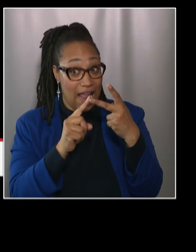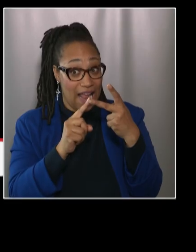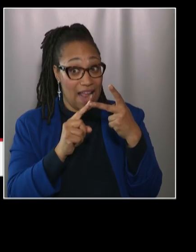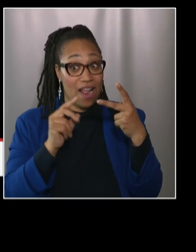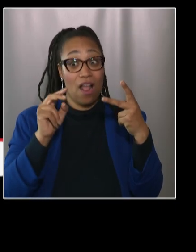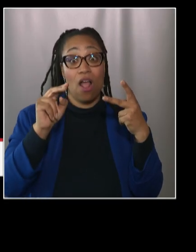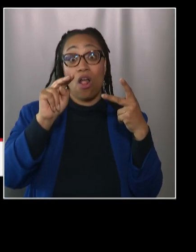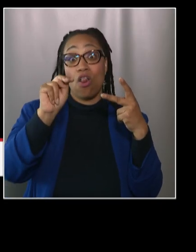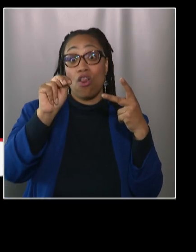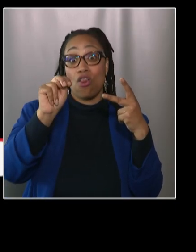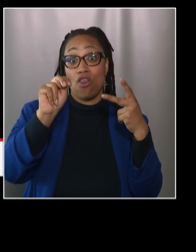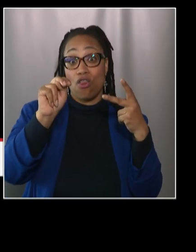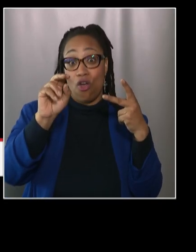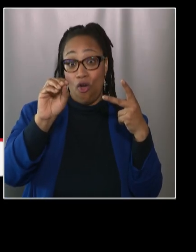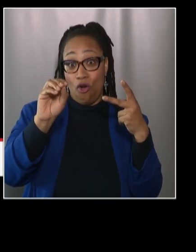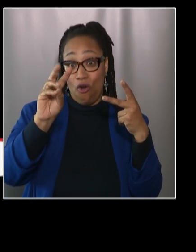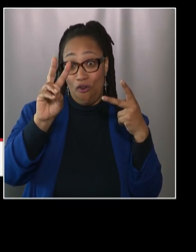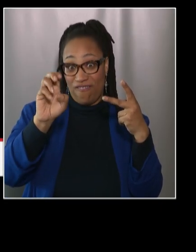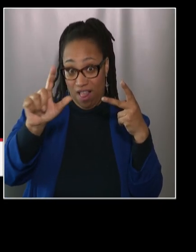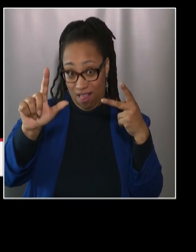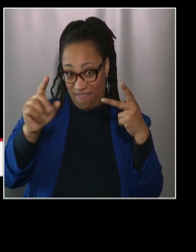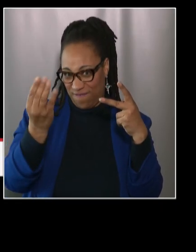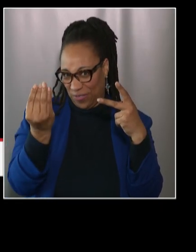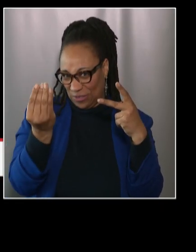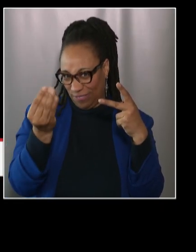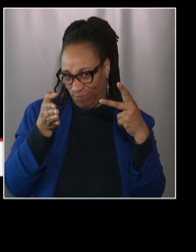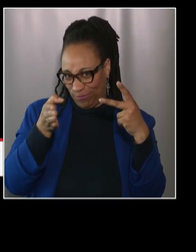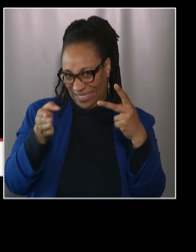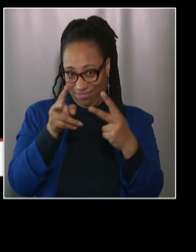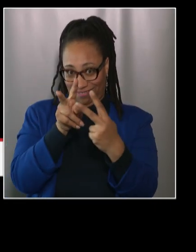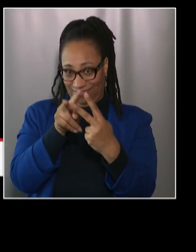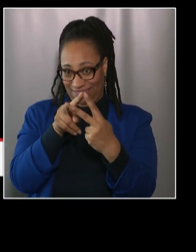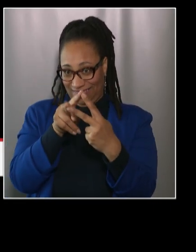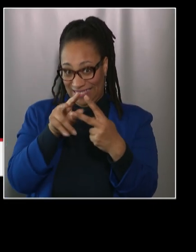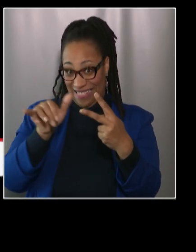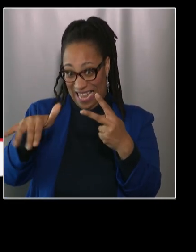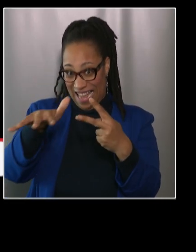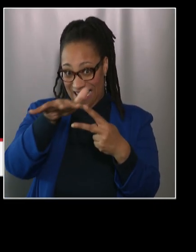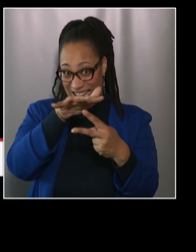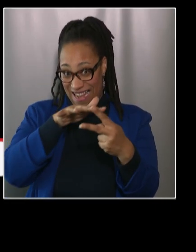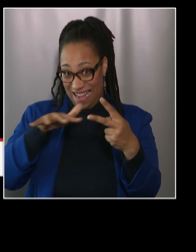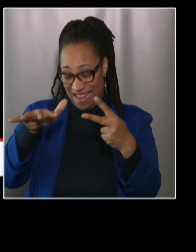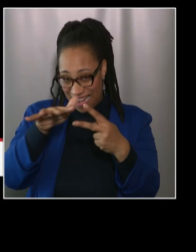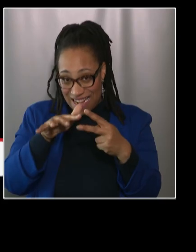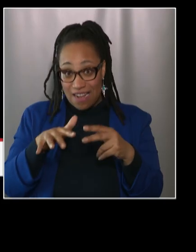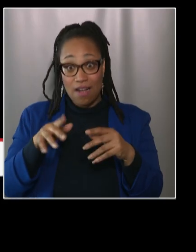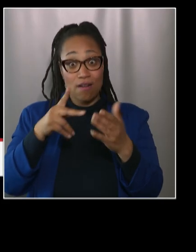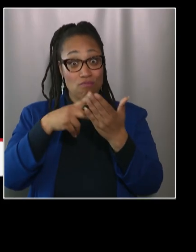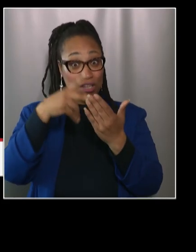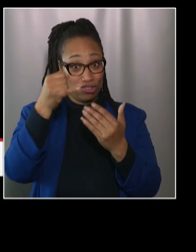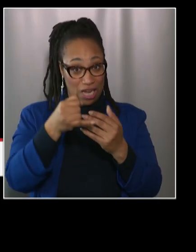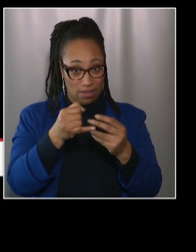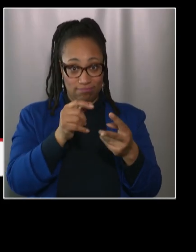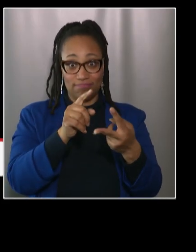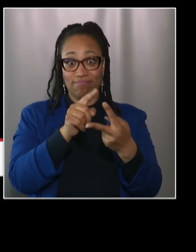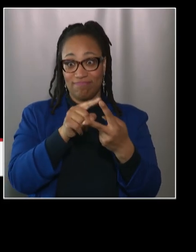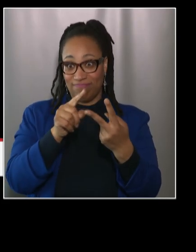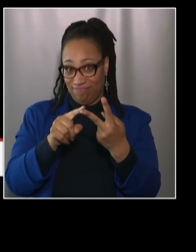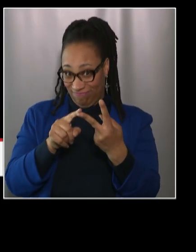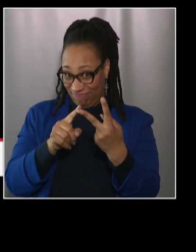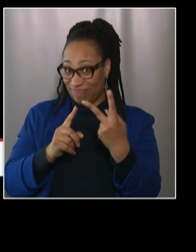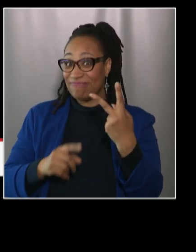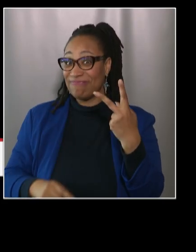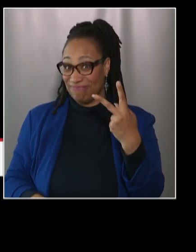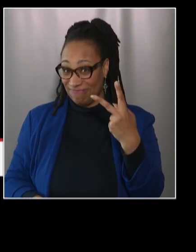led by Crescent Communities. Together, the Faircliff and Novel 14th Street replaced the former 80-unit